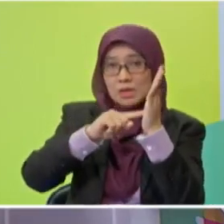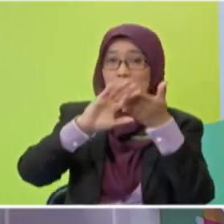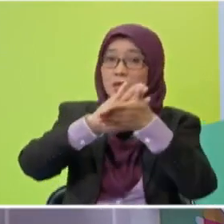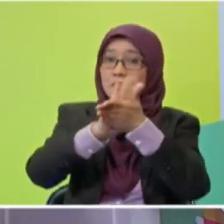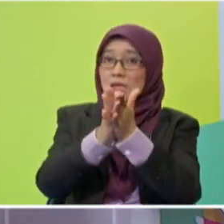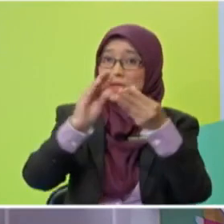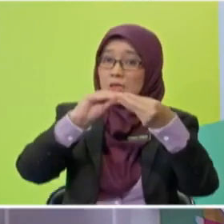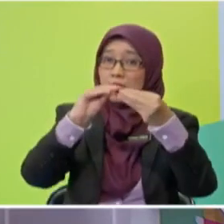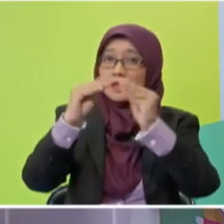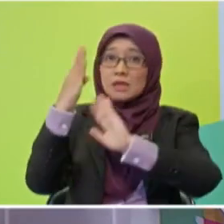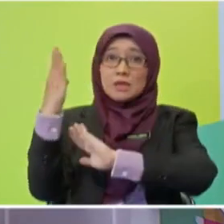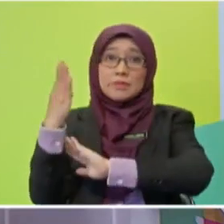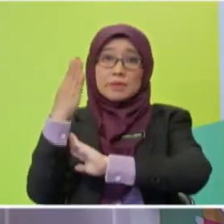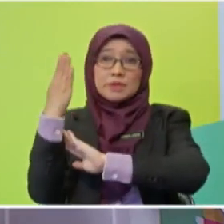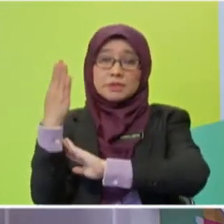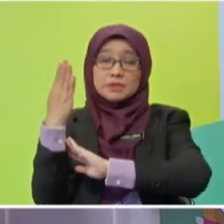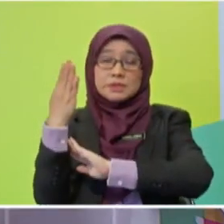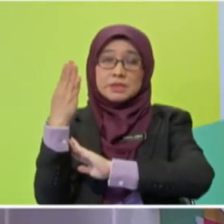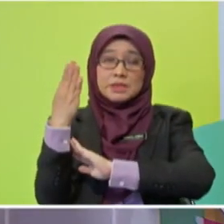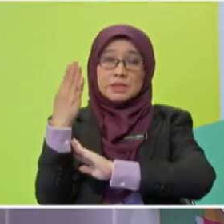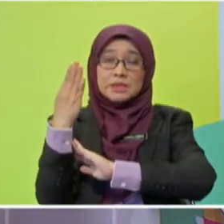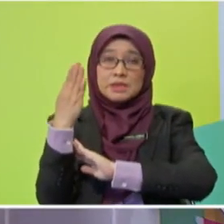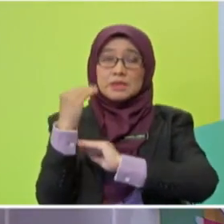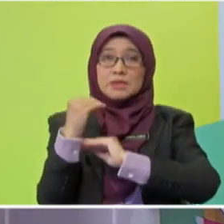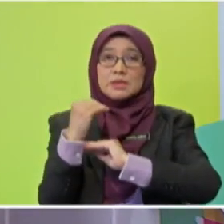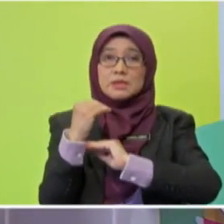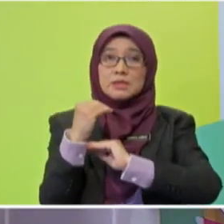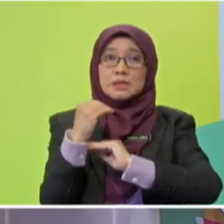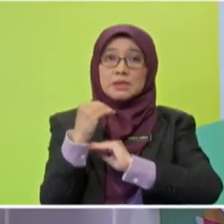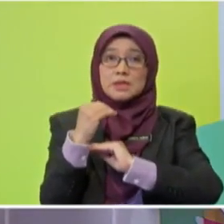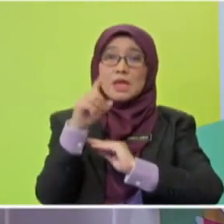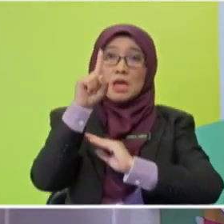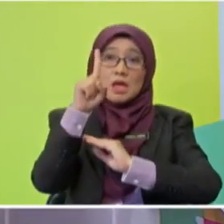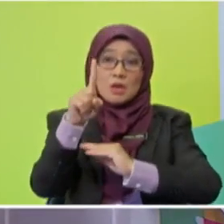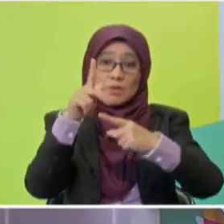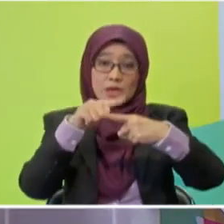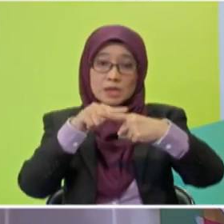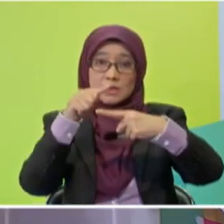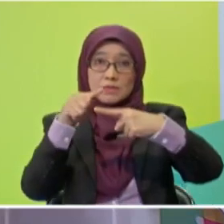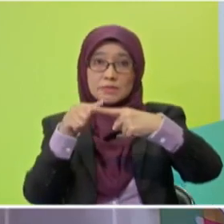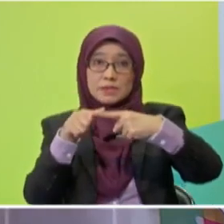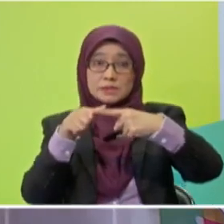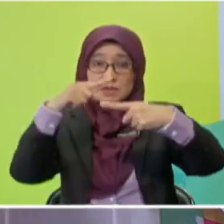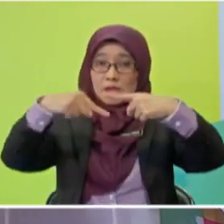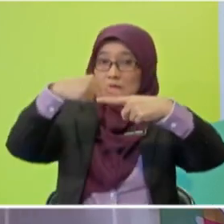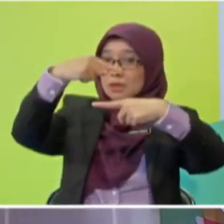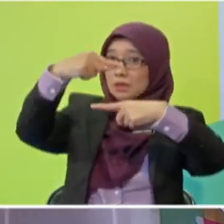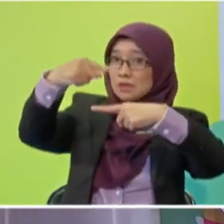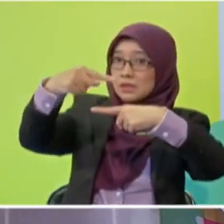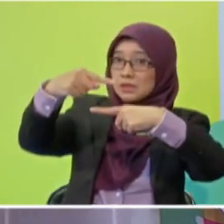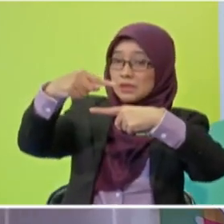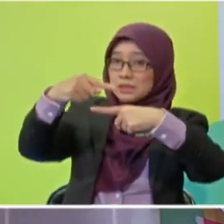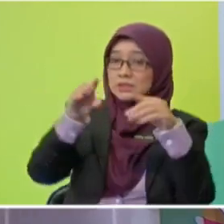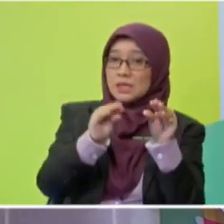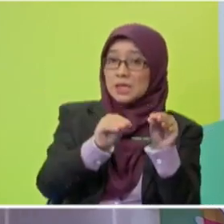whole number. You should know what is whole number, okay? So move it 1 place, and also at the dividend, you have to move it 1 place. You